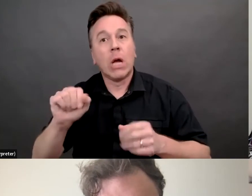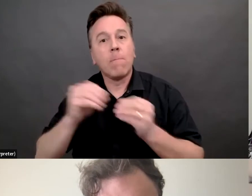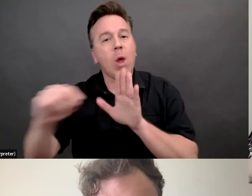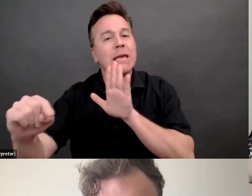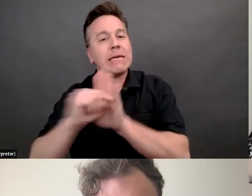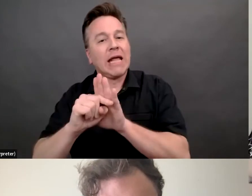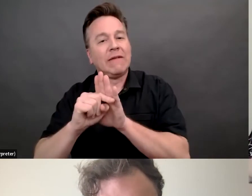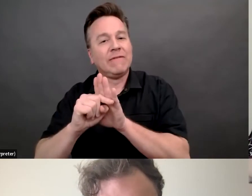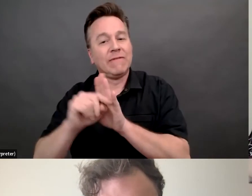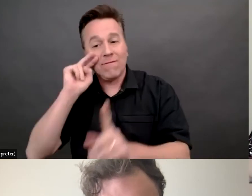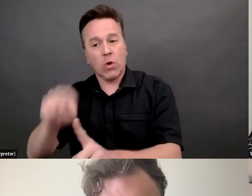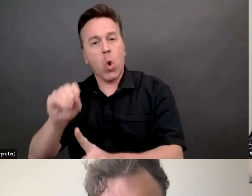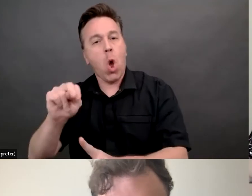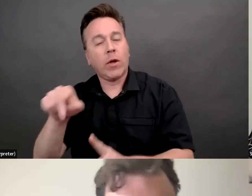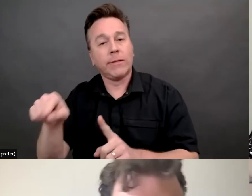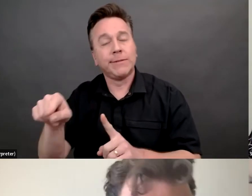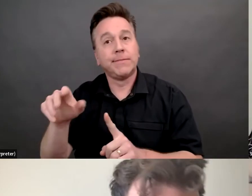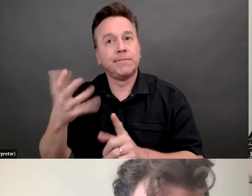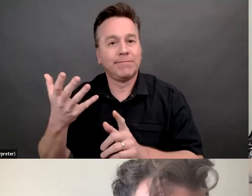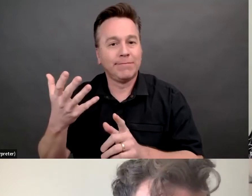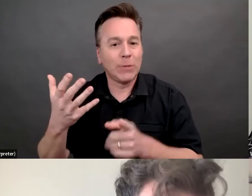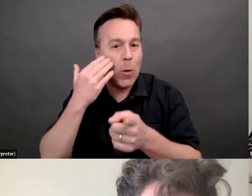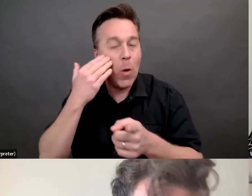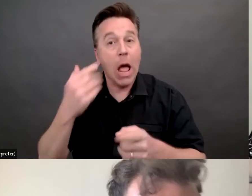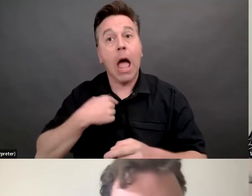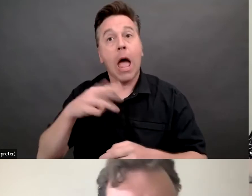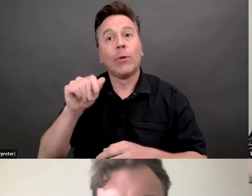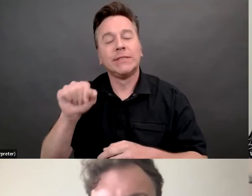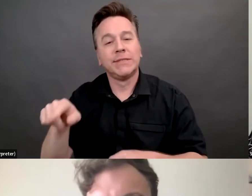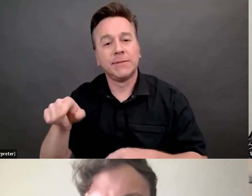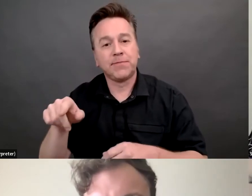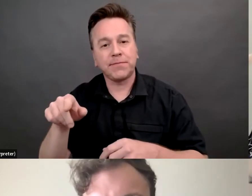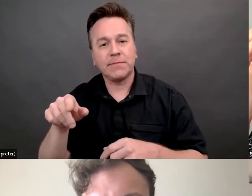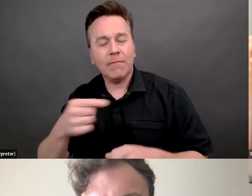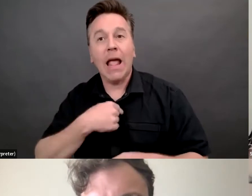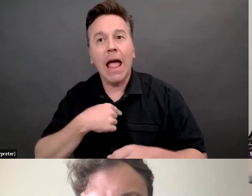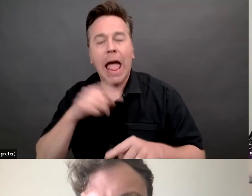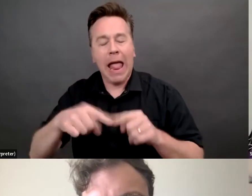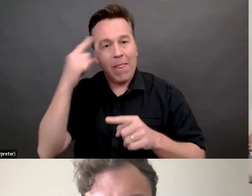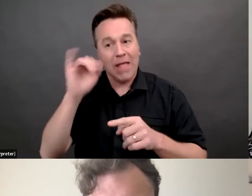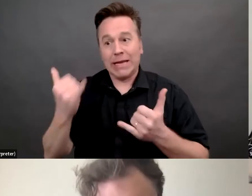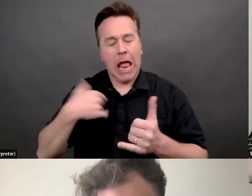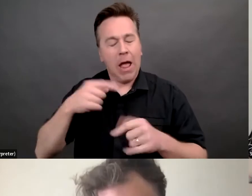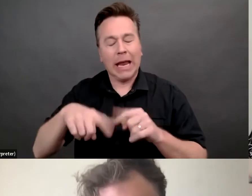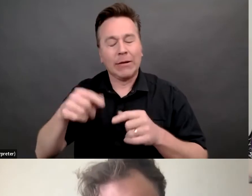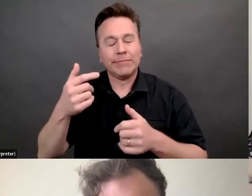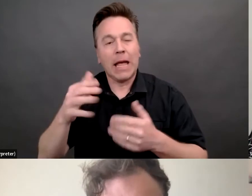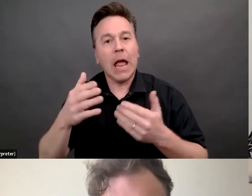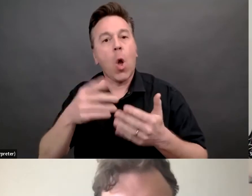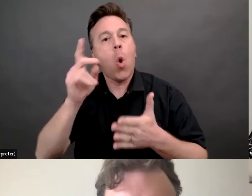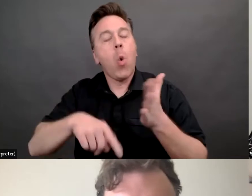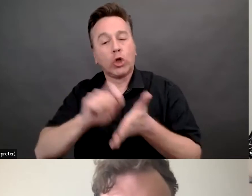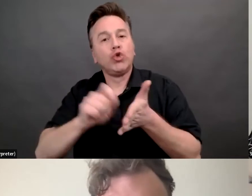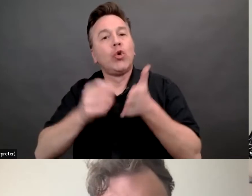negative connotations of like, I was, I can't even think of it right now, but it's like what the